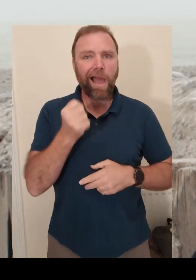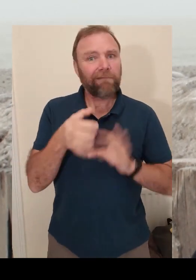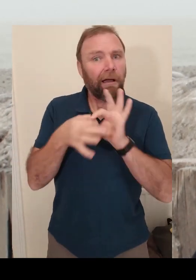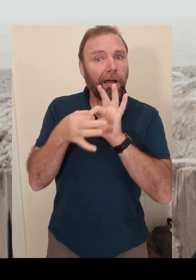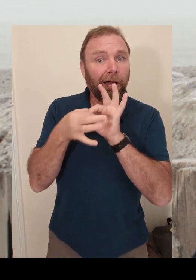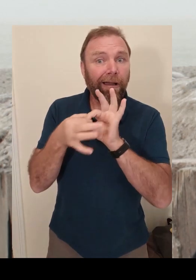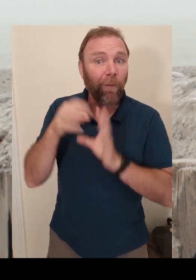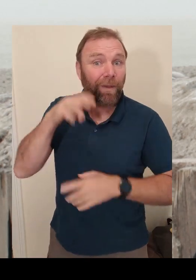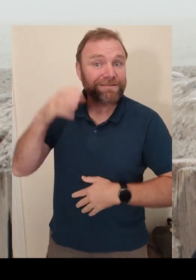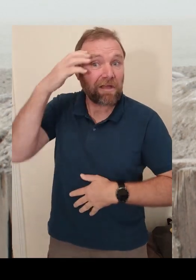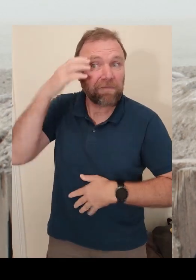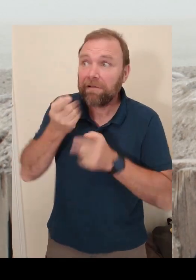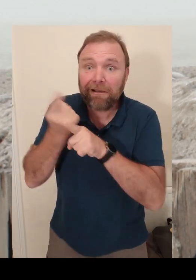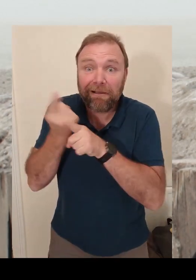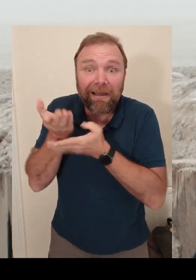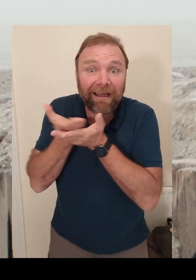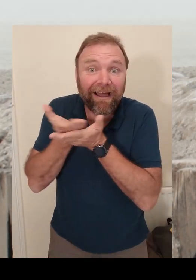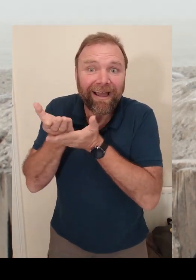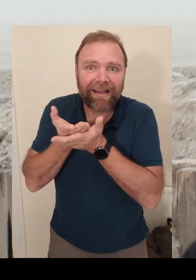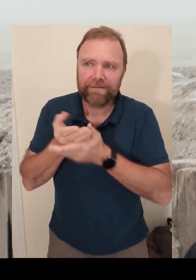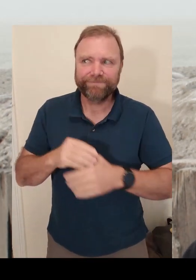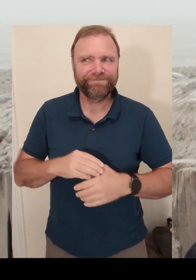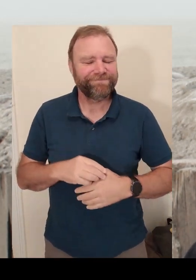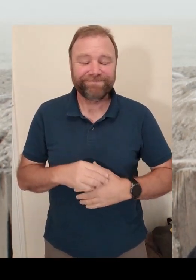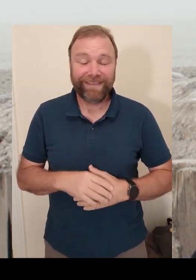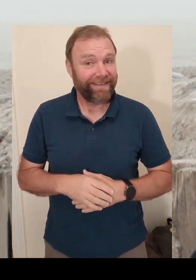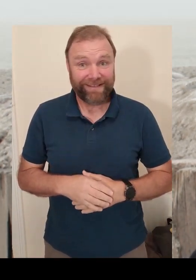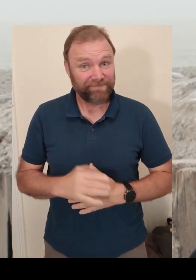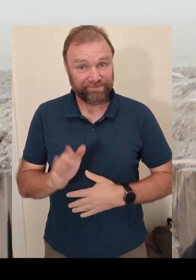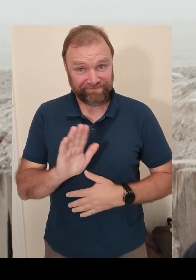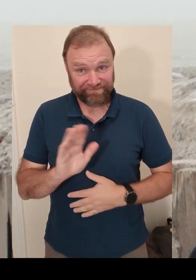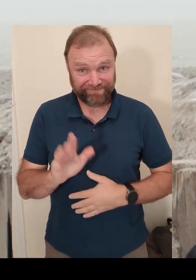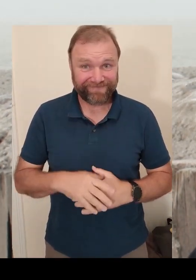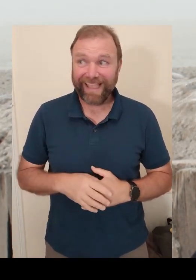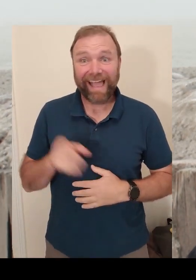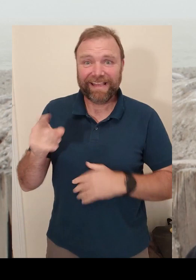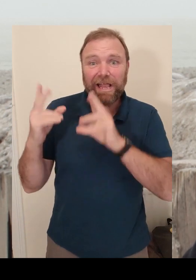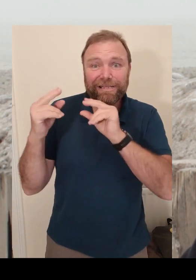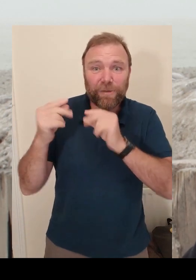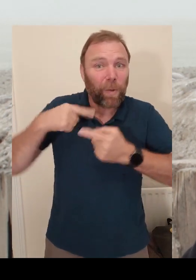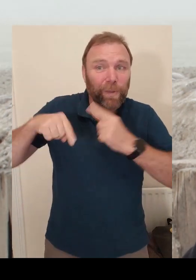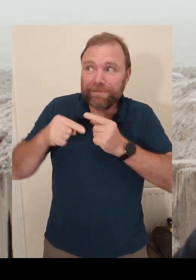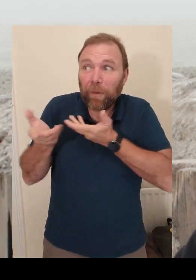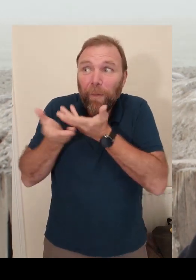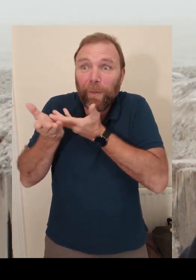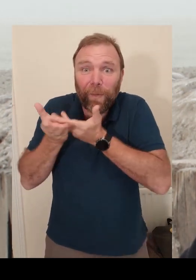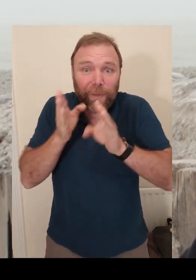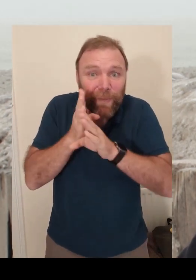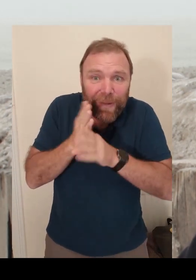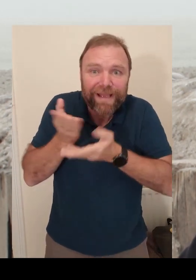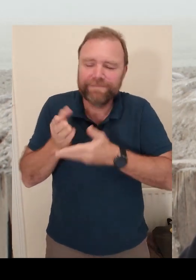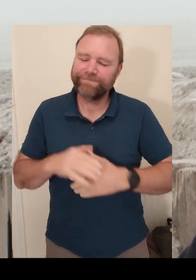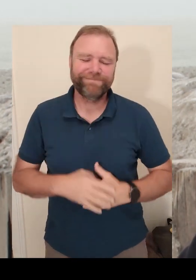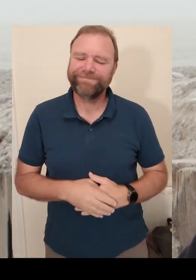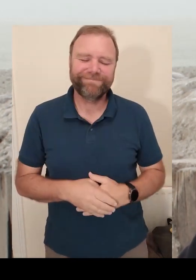as interpreters know, well, you have the ear of the Welsh Government. It's like, we certainly didn't have the ear of the Welsh Government,